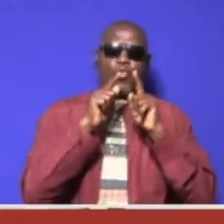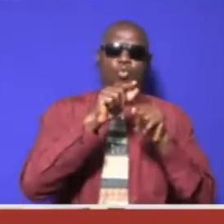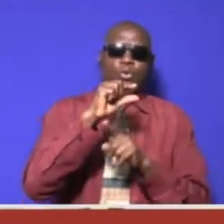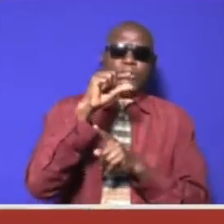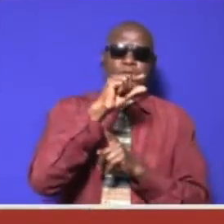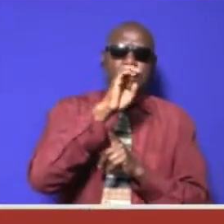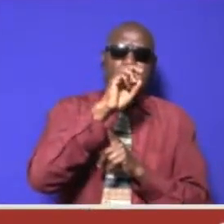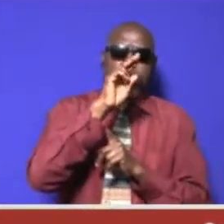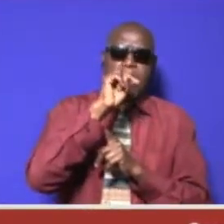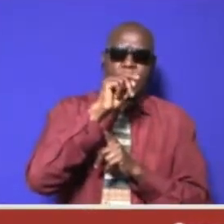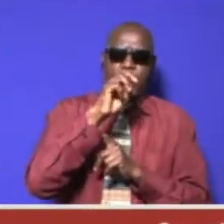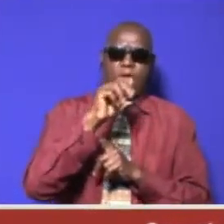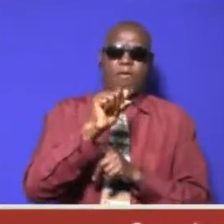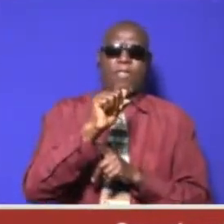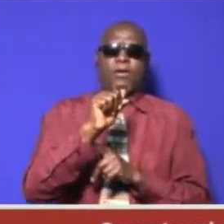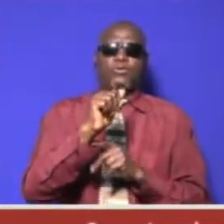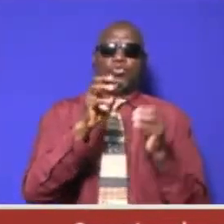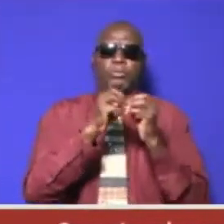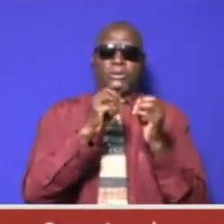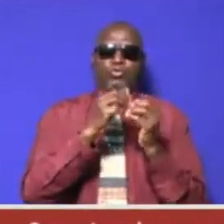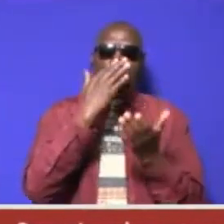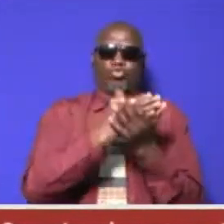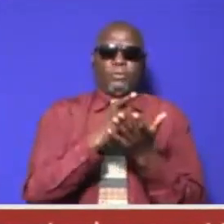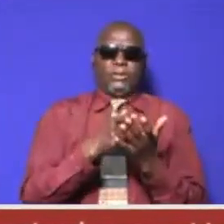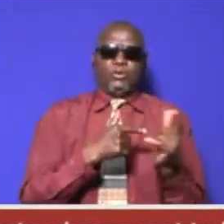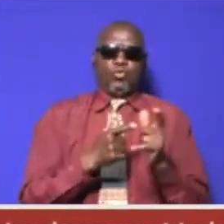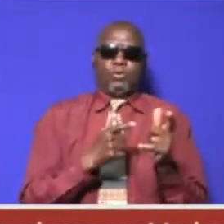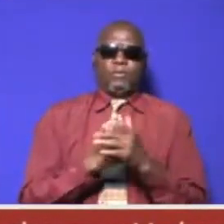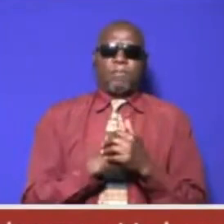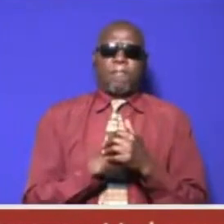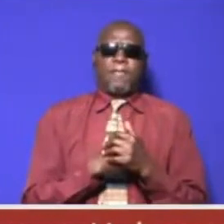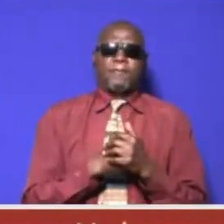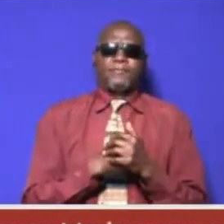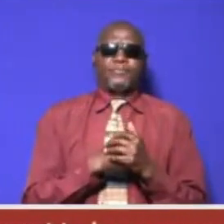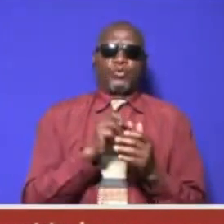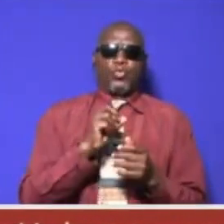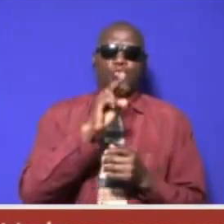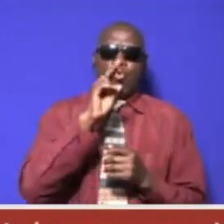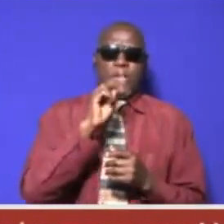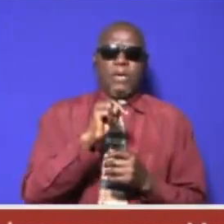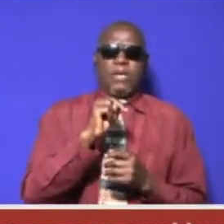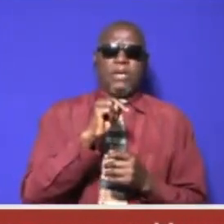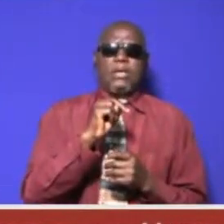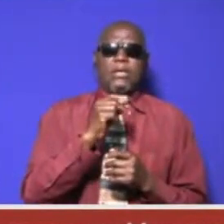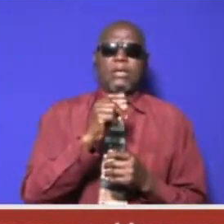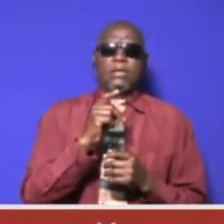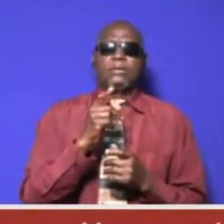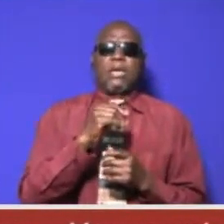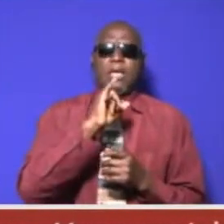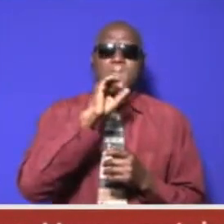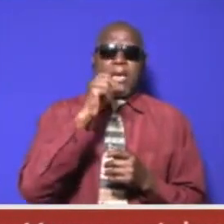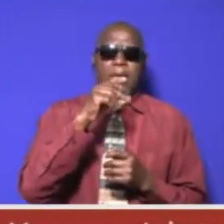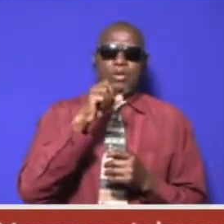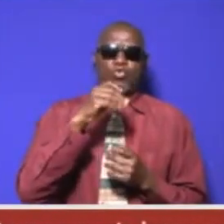this fighting. The UN Migration Agency has issued a warning regarding the situation